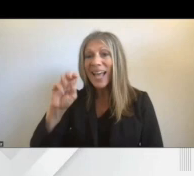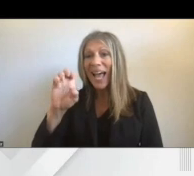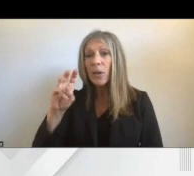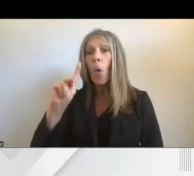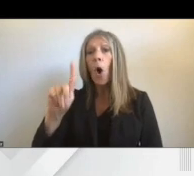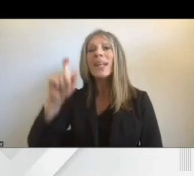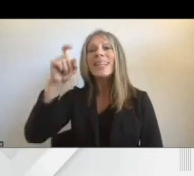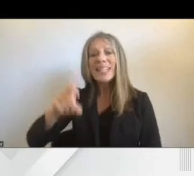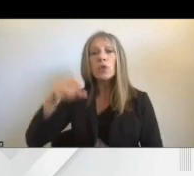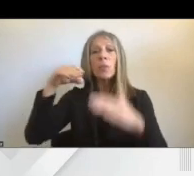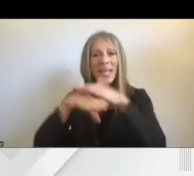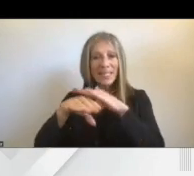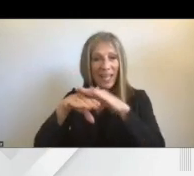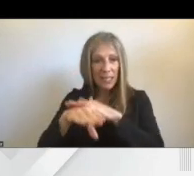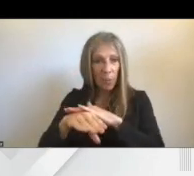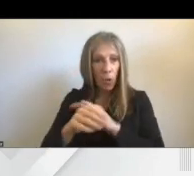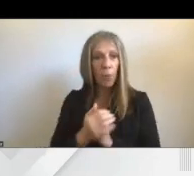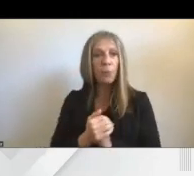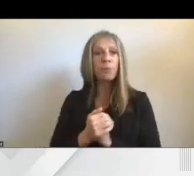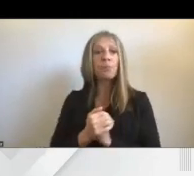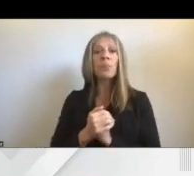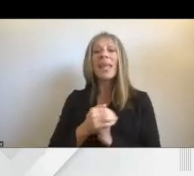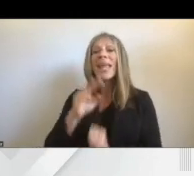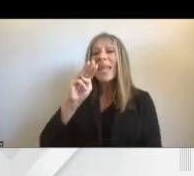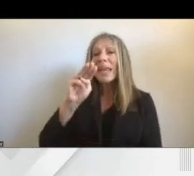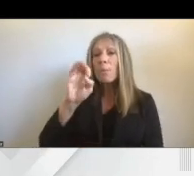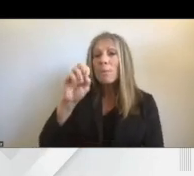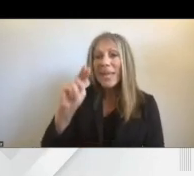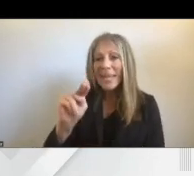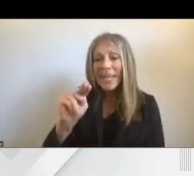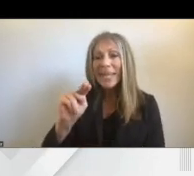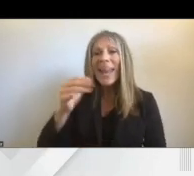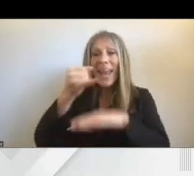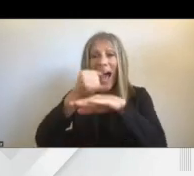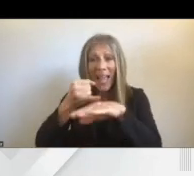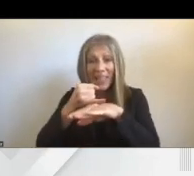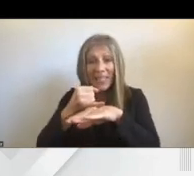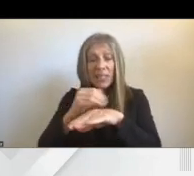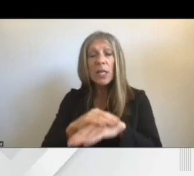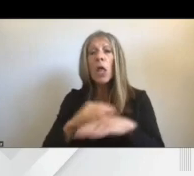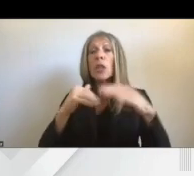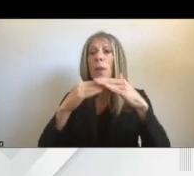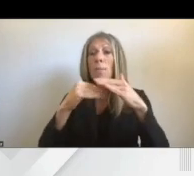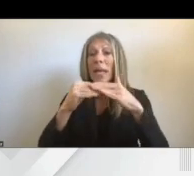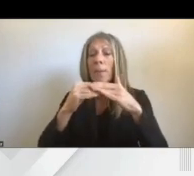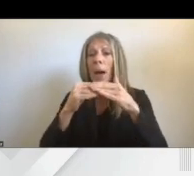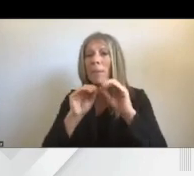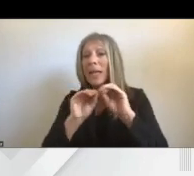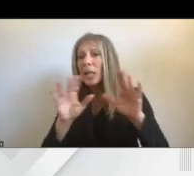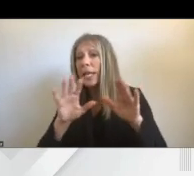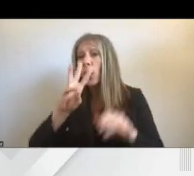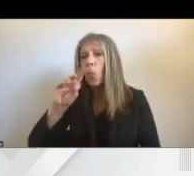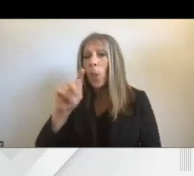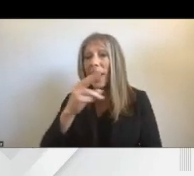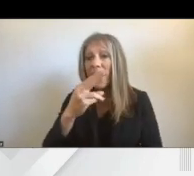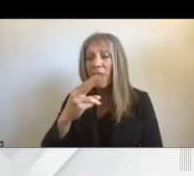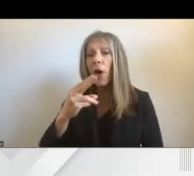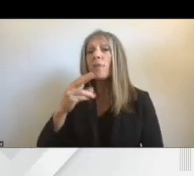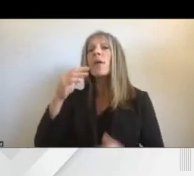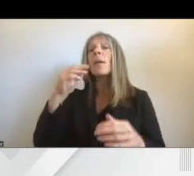accessible. Within medians and pedestrian refuge islands, the minimum clear width of a pedestrian access